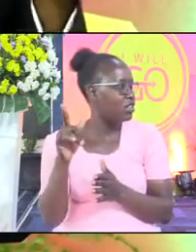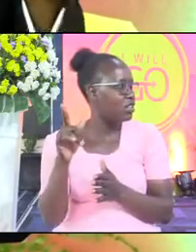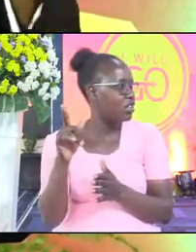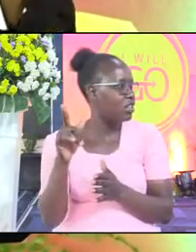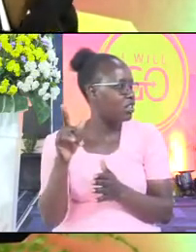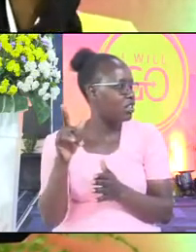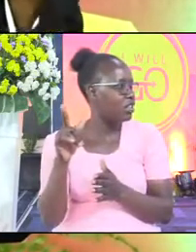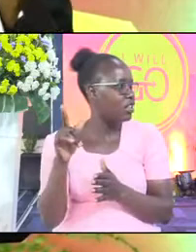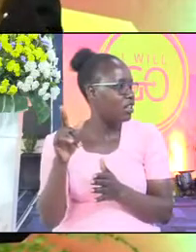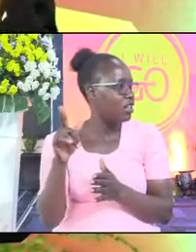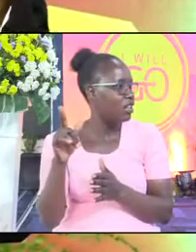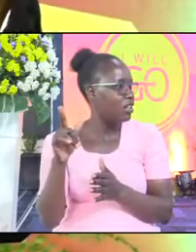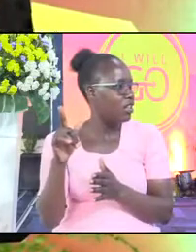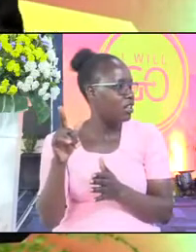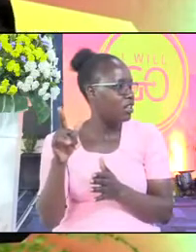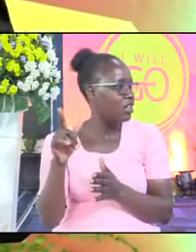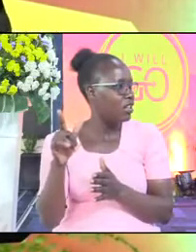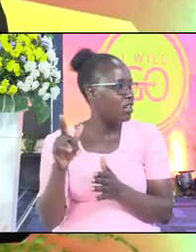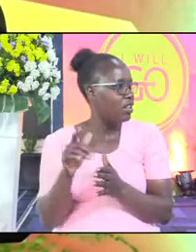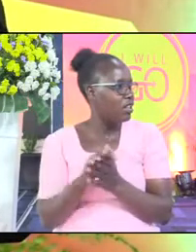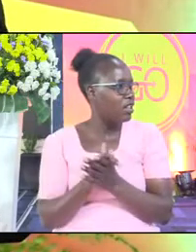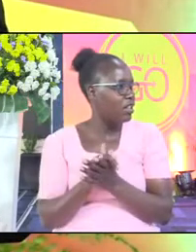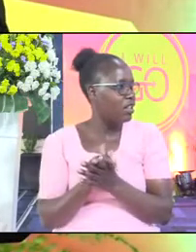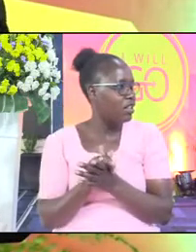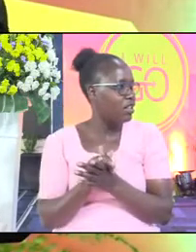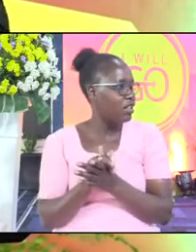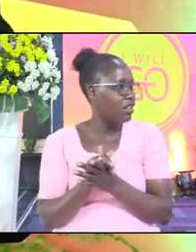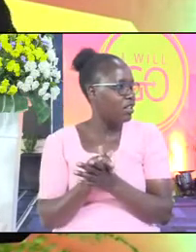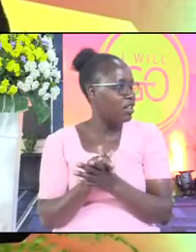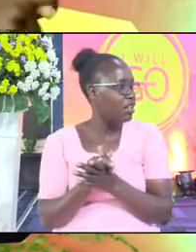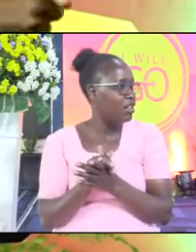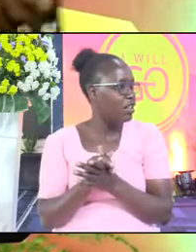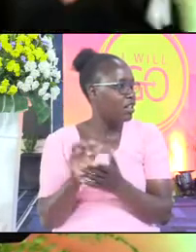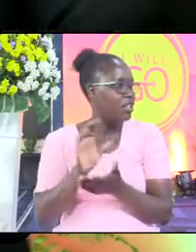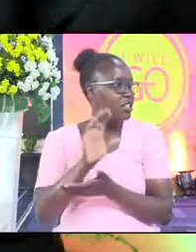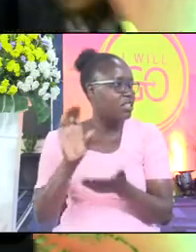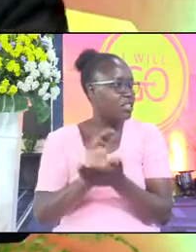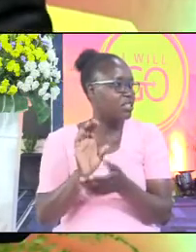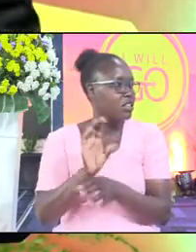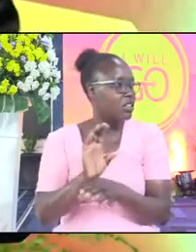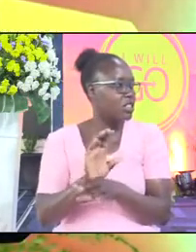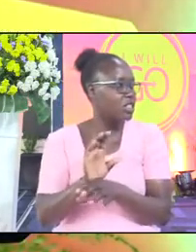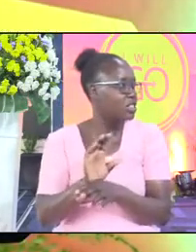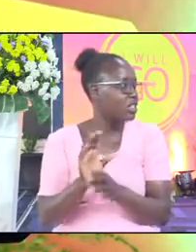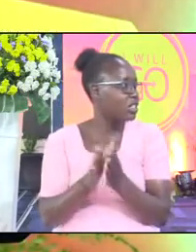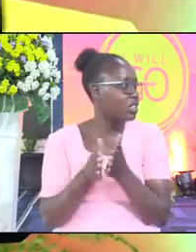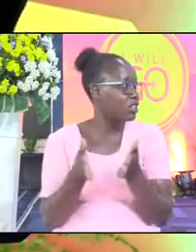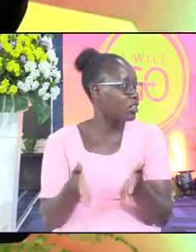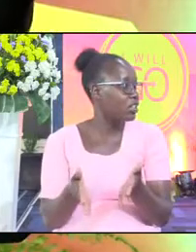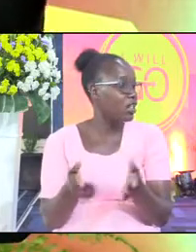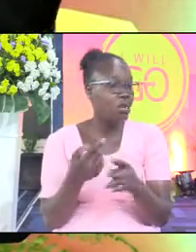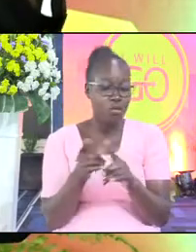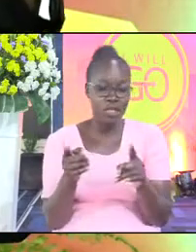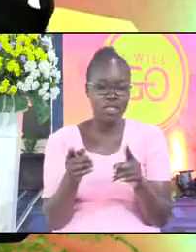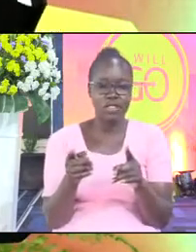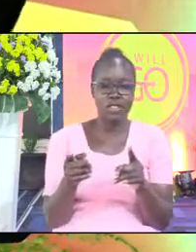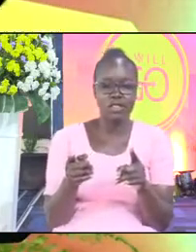yes, that place, way there, yes. Central Church, yes, and now here.